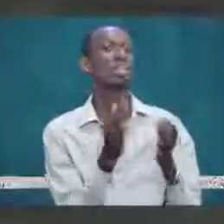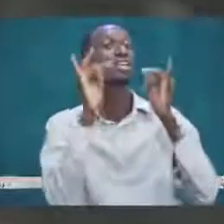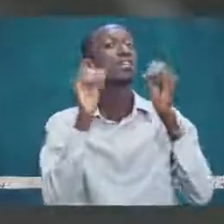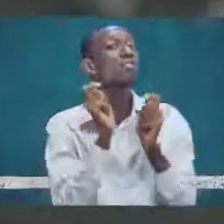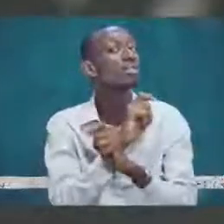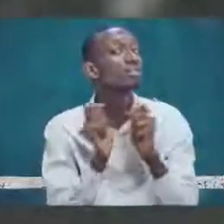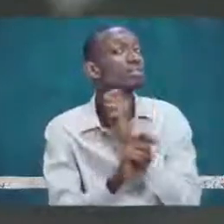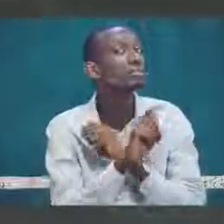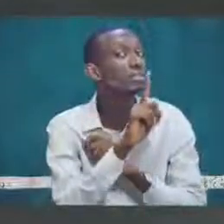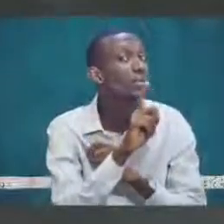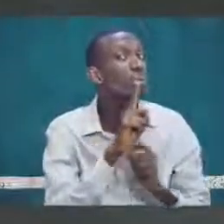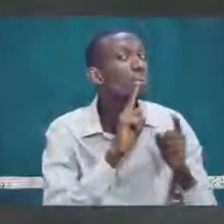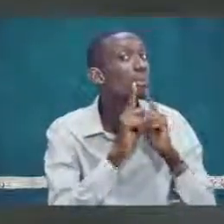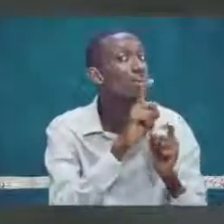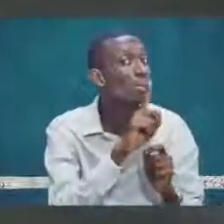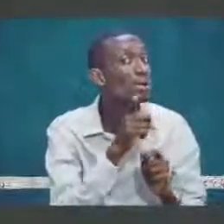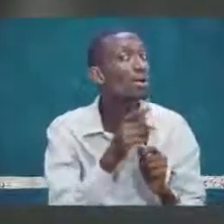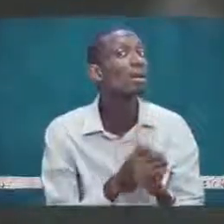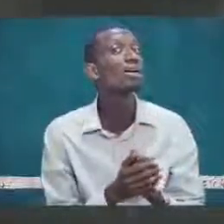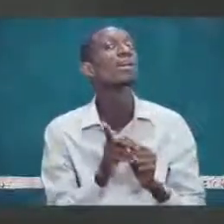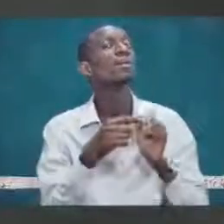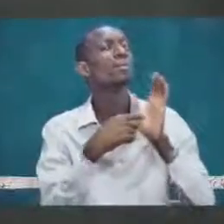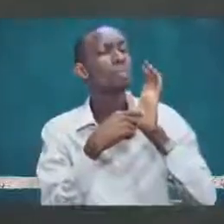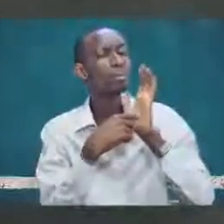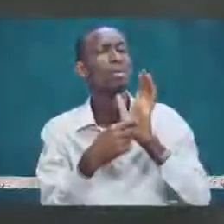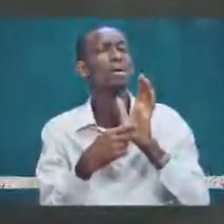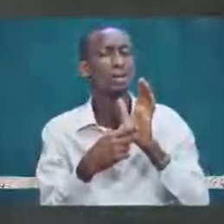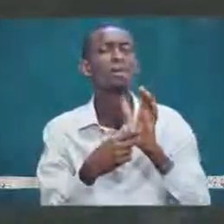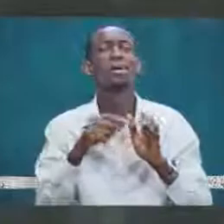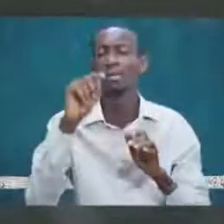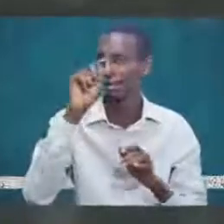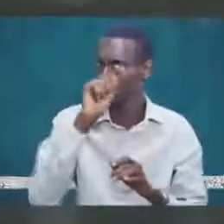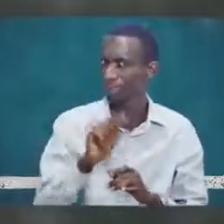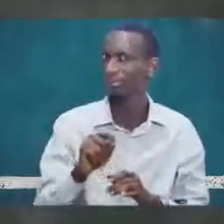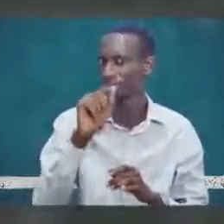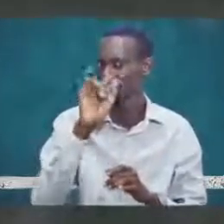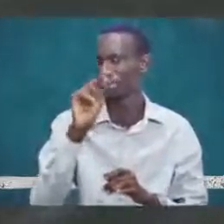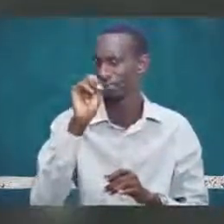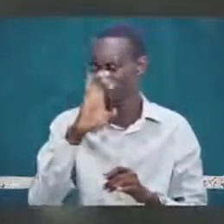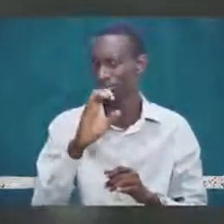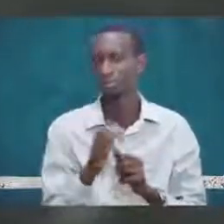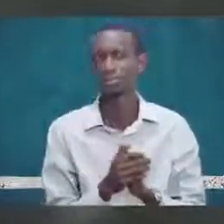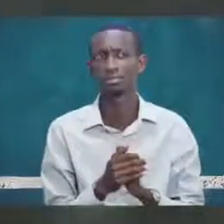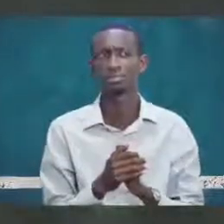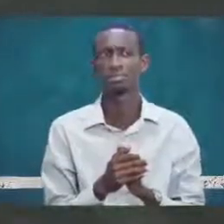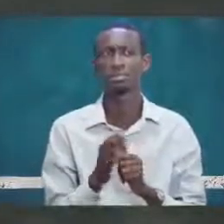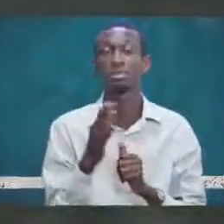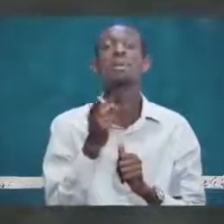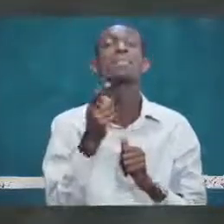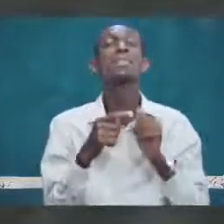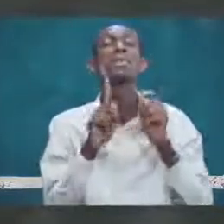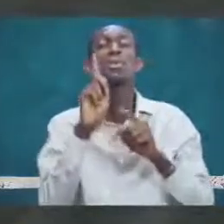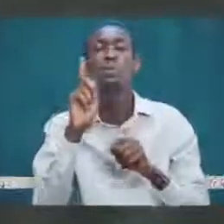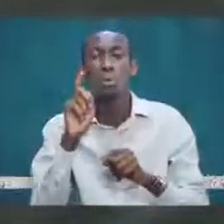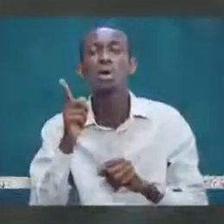that is a distinct characteristic of zinc oxide. That color is only distinct